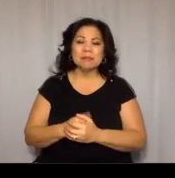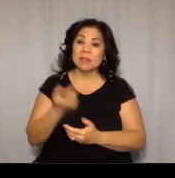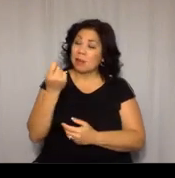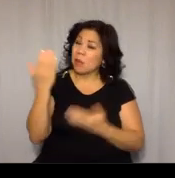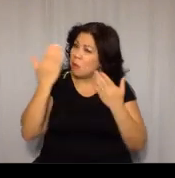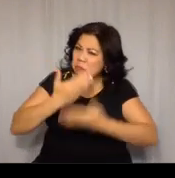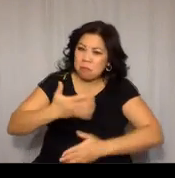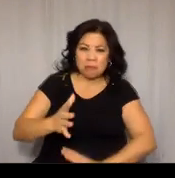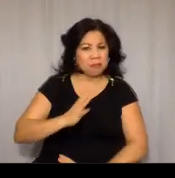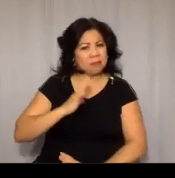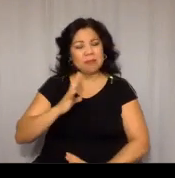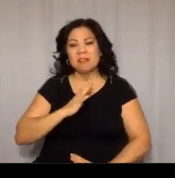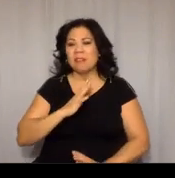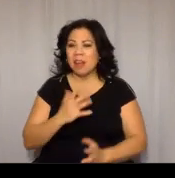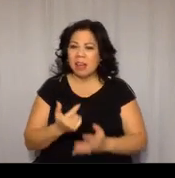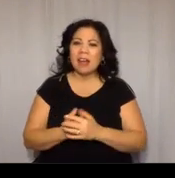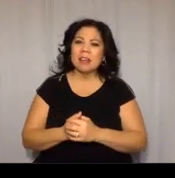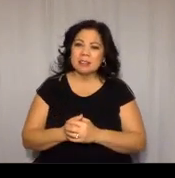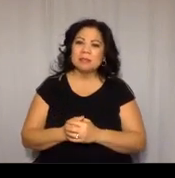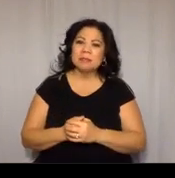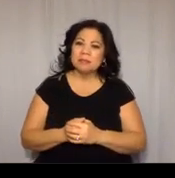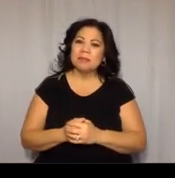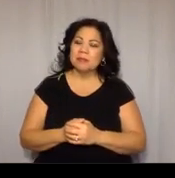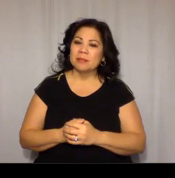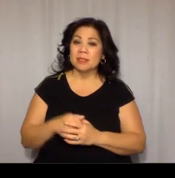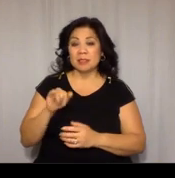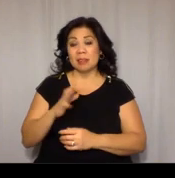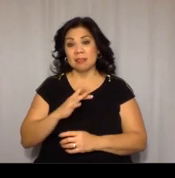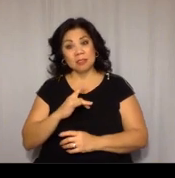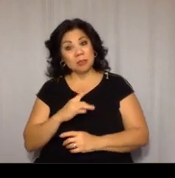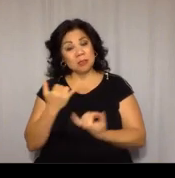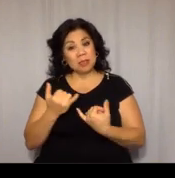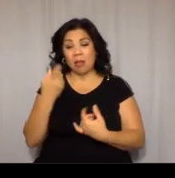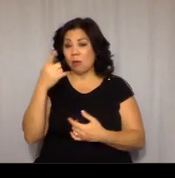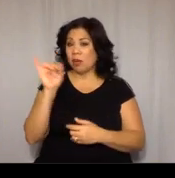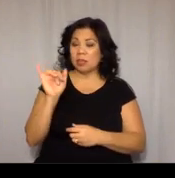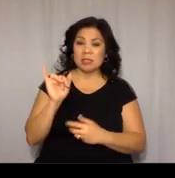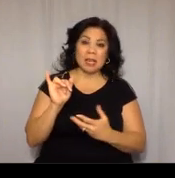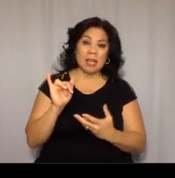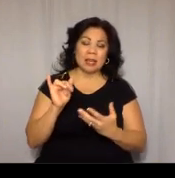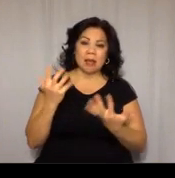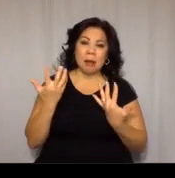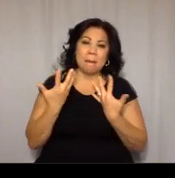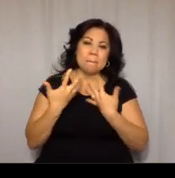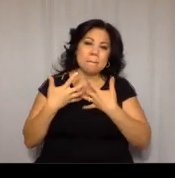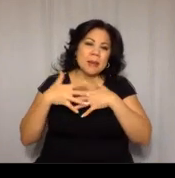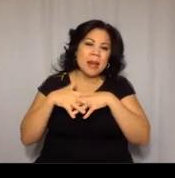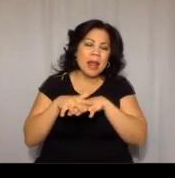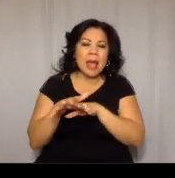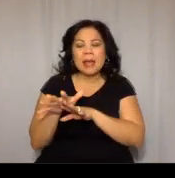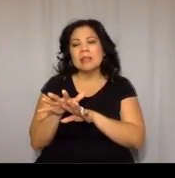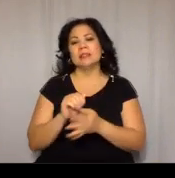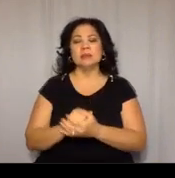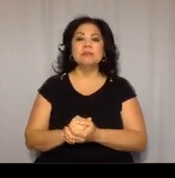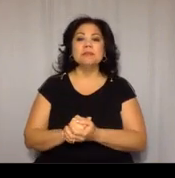That's okay. I don't mind that it gets a little darker. Oh, that actually looks cool. Now it looks like a blend, right? All right, and now,